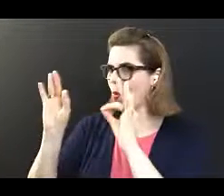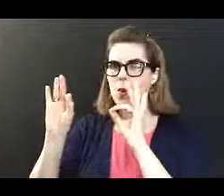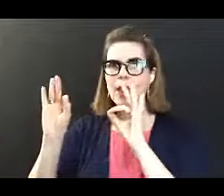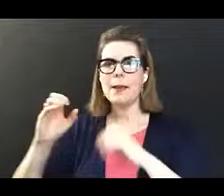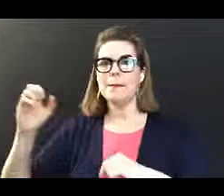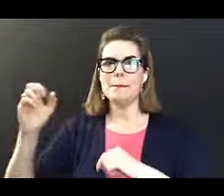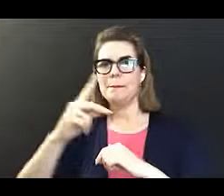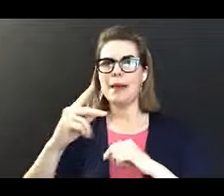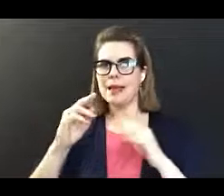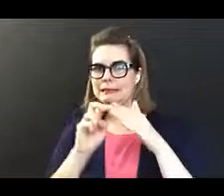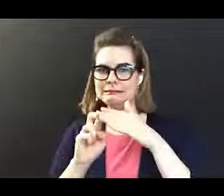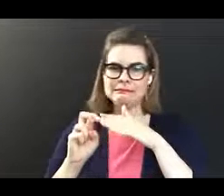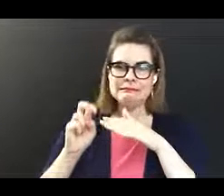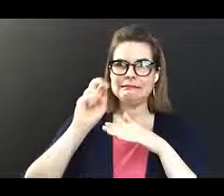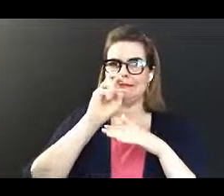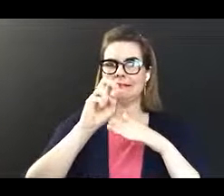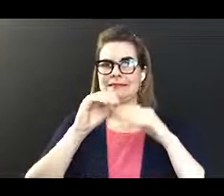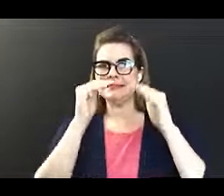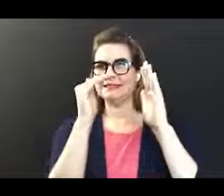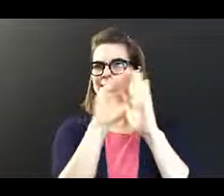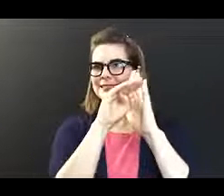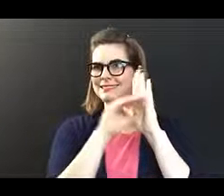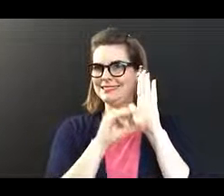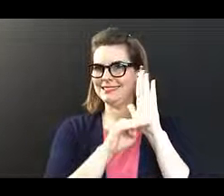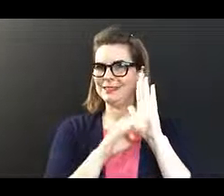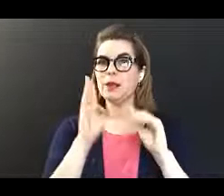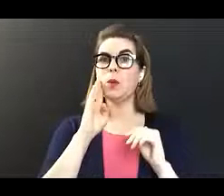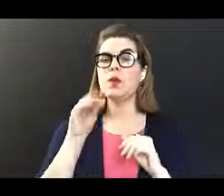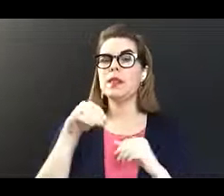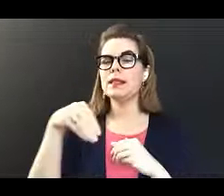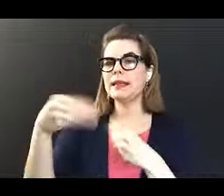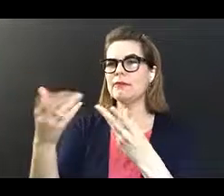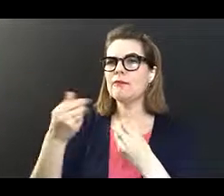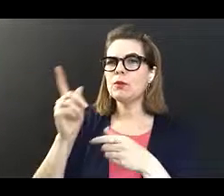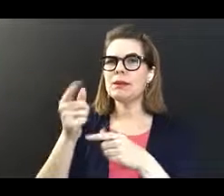swear committee will have a few moments to speak. And I know that they have a